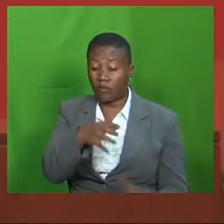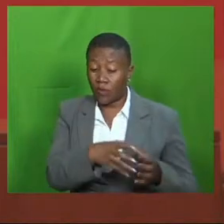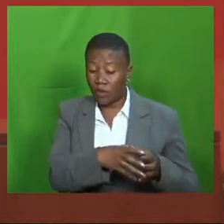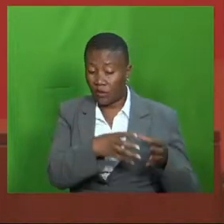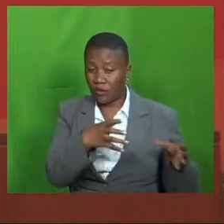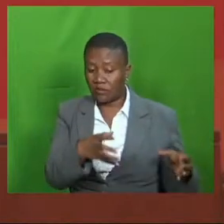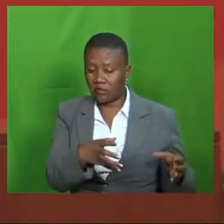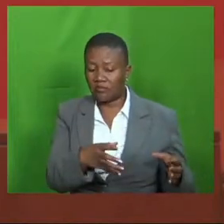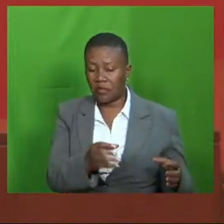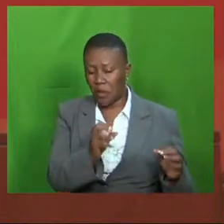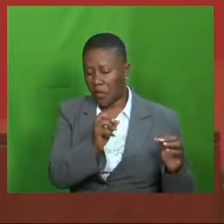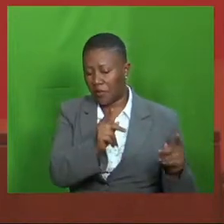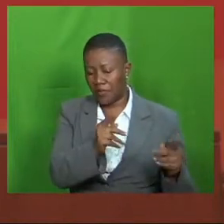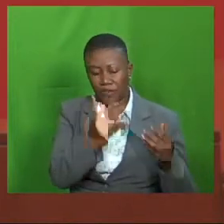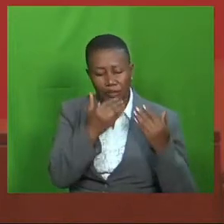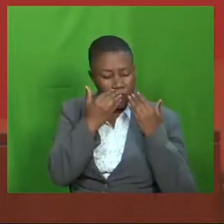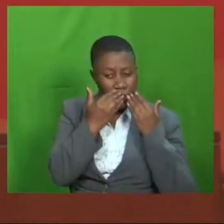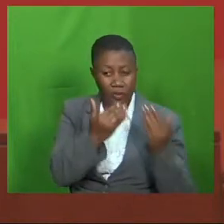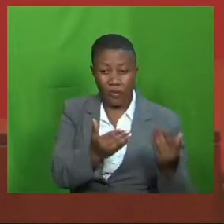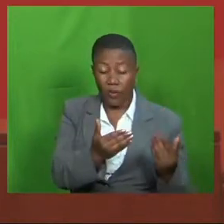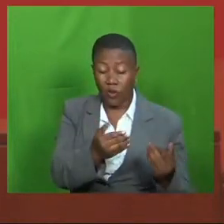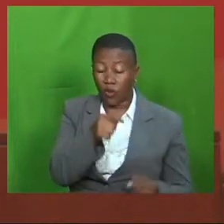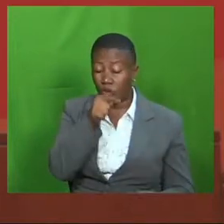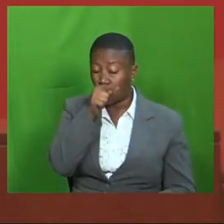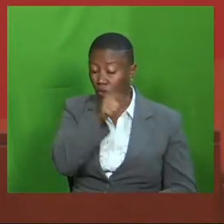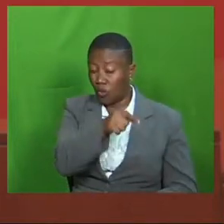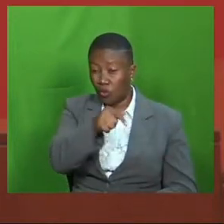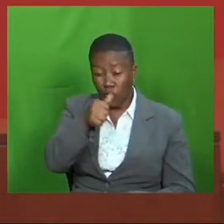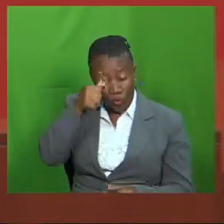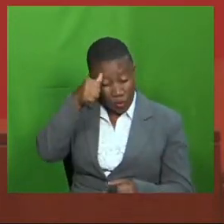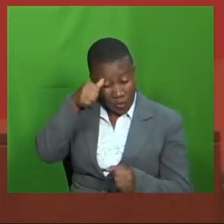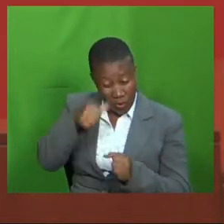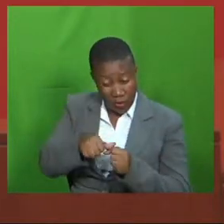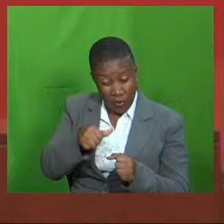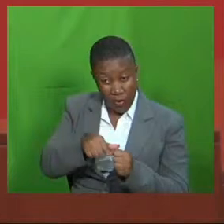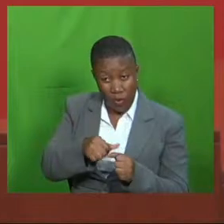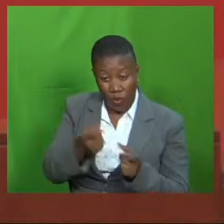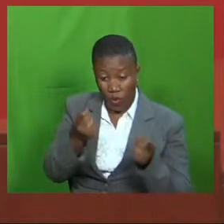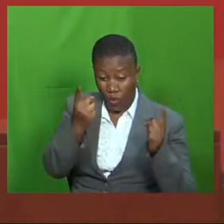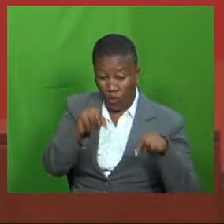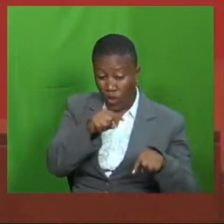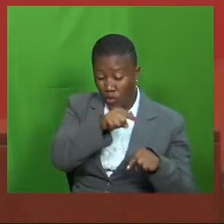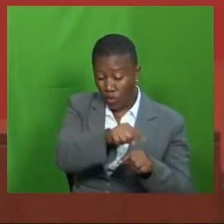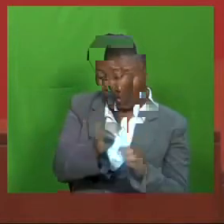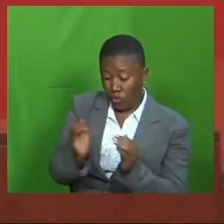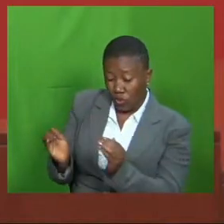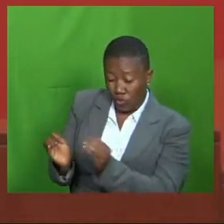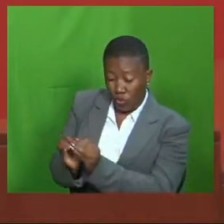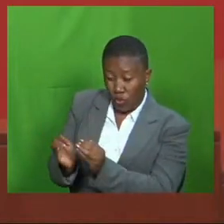much. You recall when you were minority leader